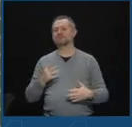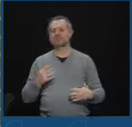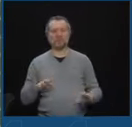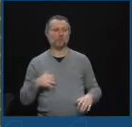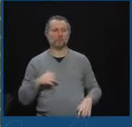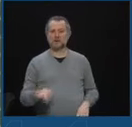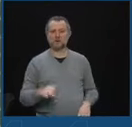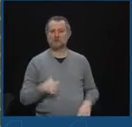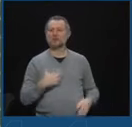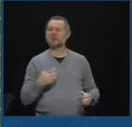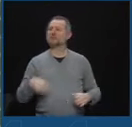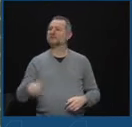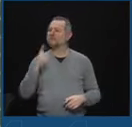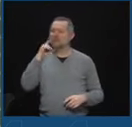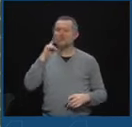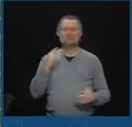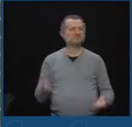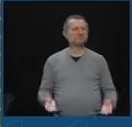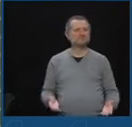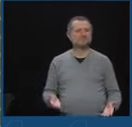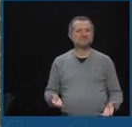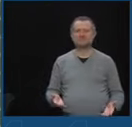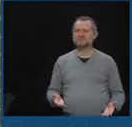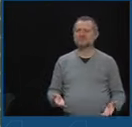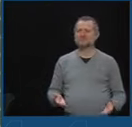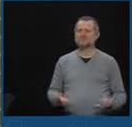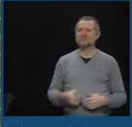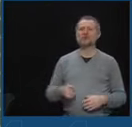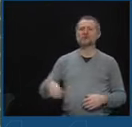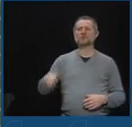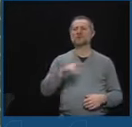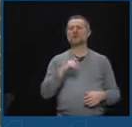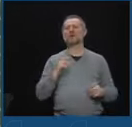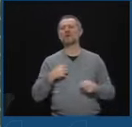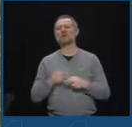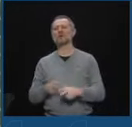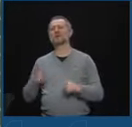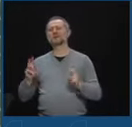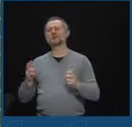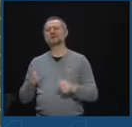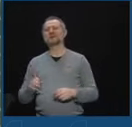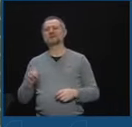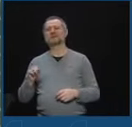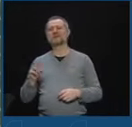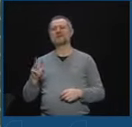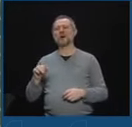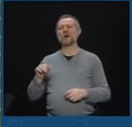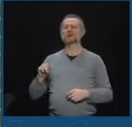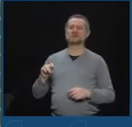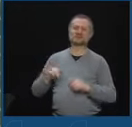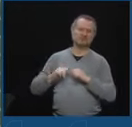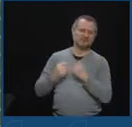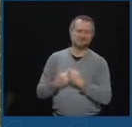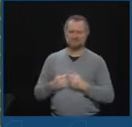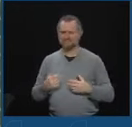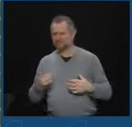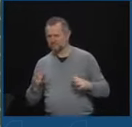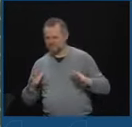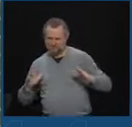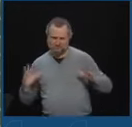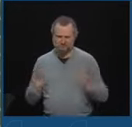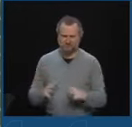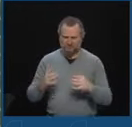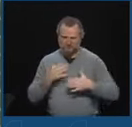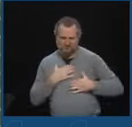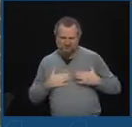that team, not to use a military term, but you're part of the SWAT team. We want to reverse the trend. Oh, I thought she was running